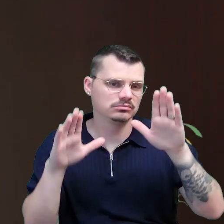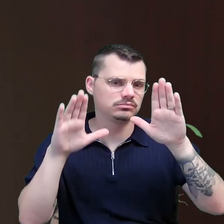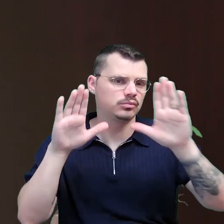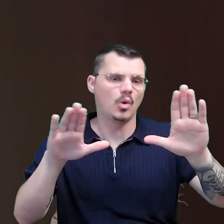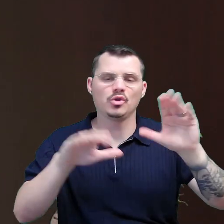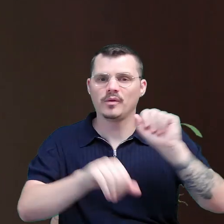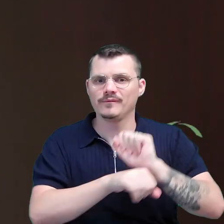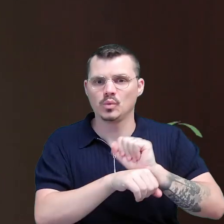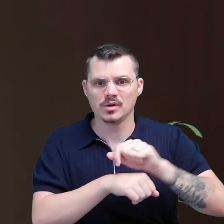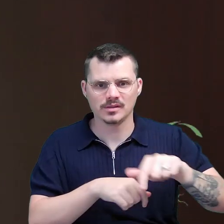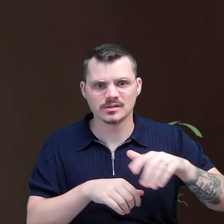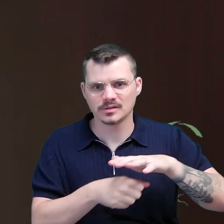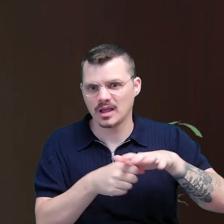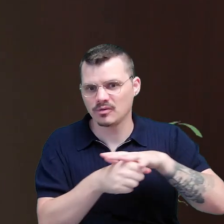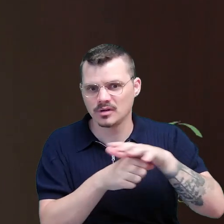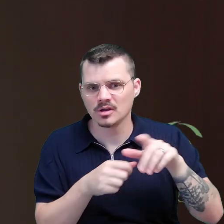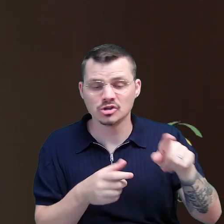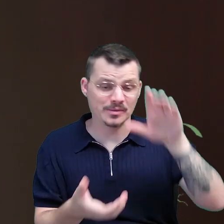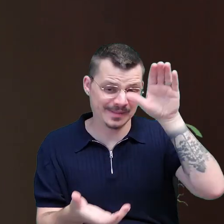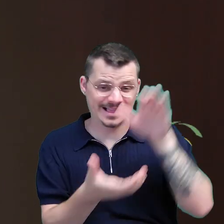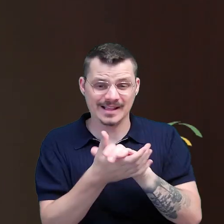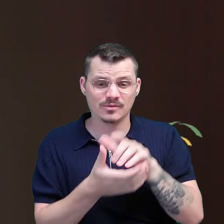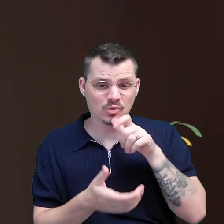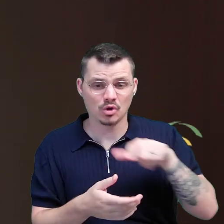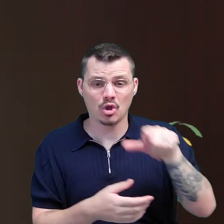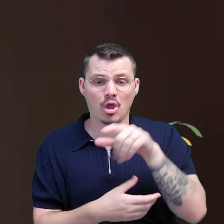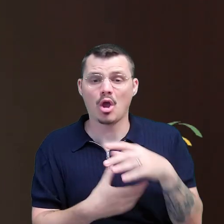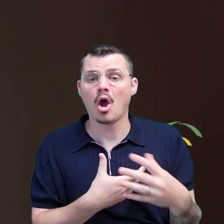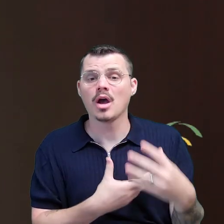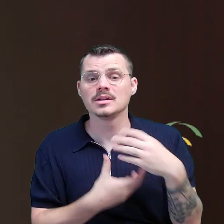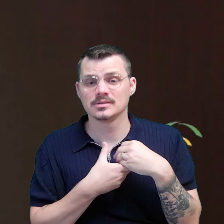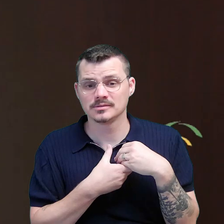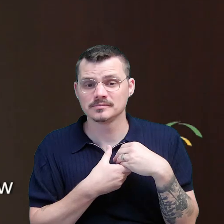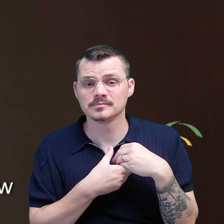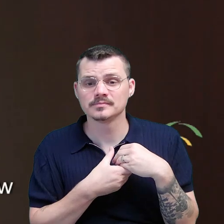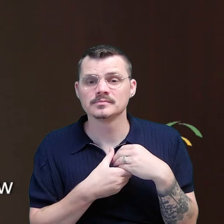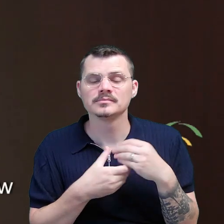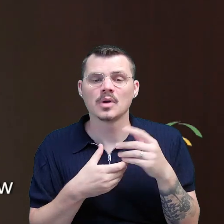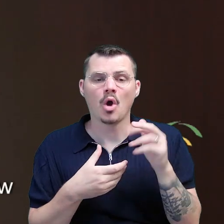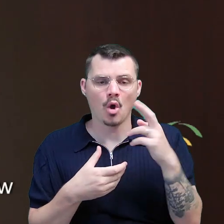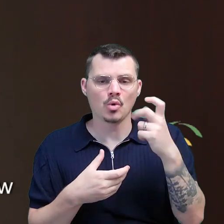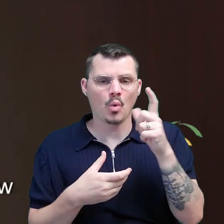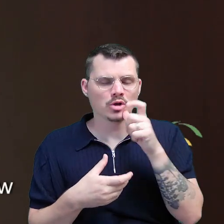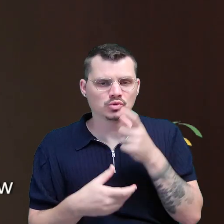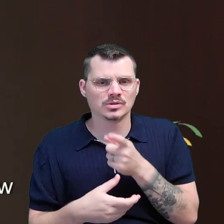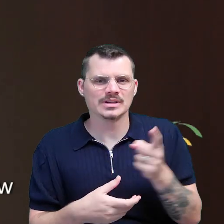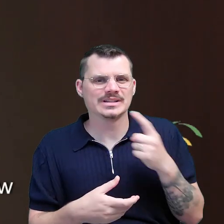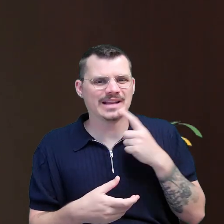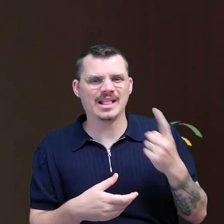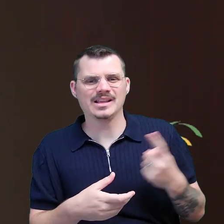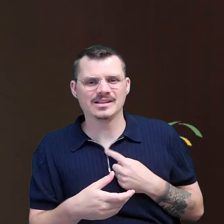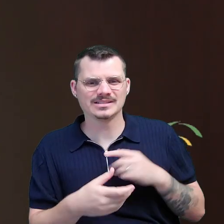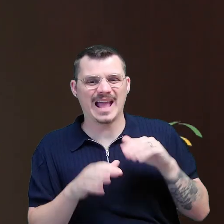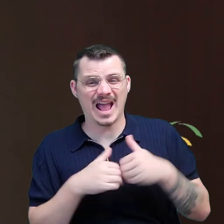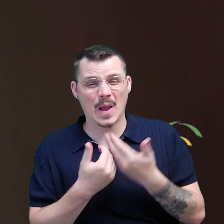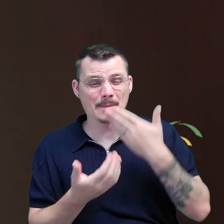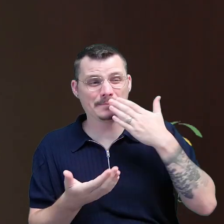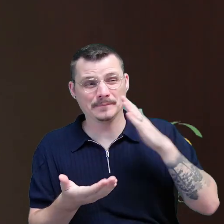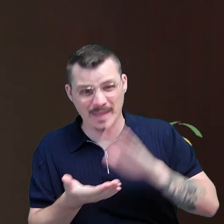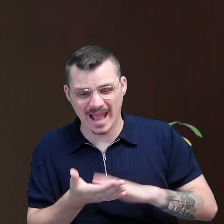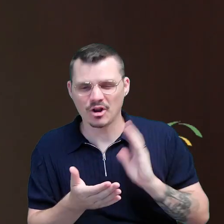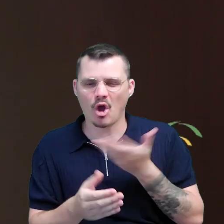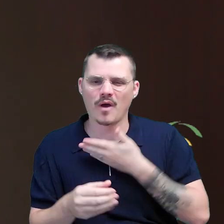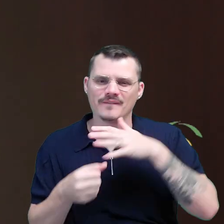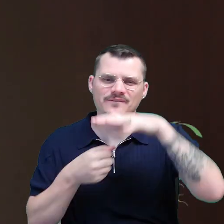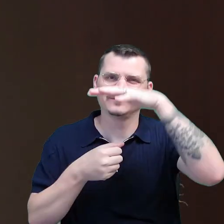this area. And she believes that people with autism are the people that are telling us just how badly we're treating